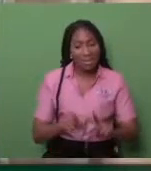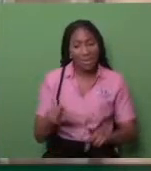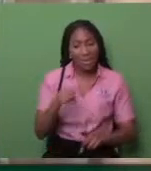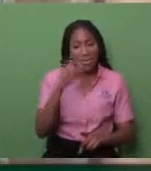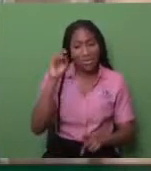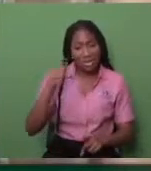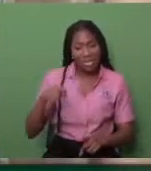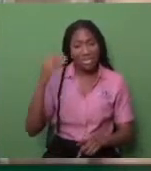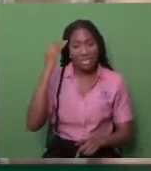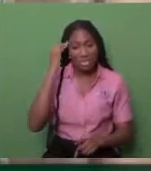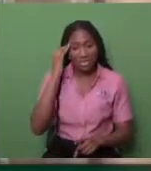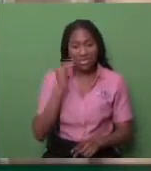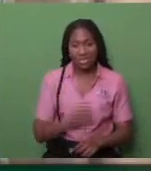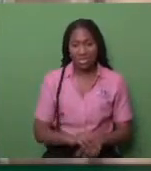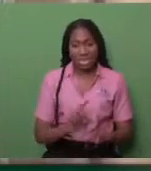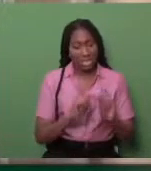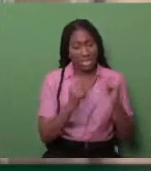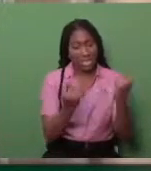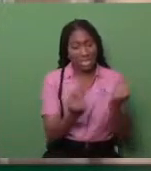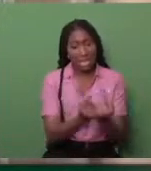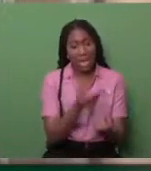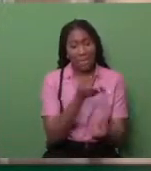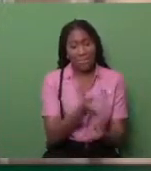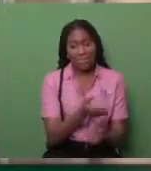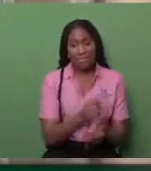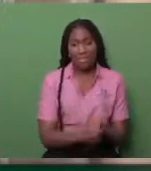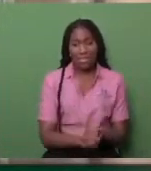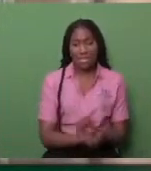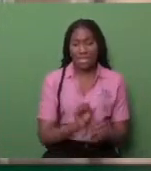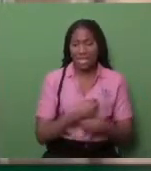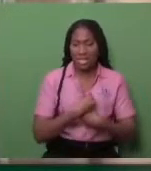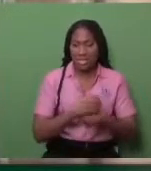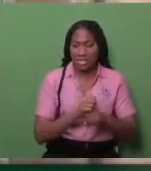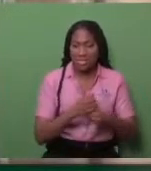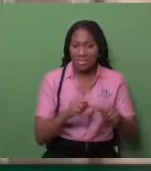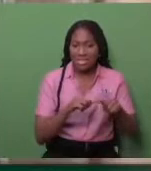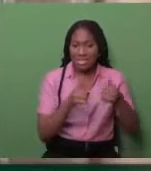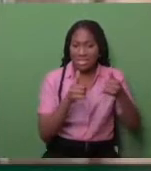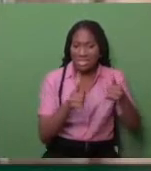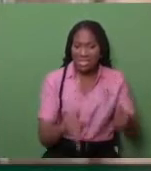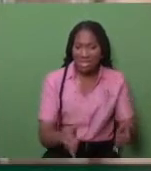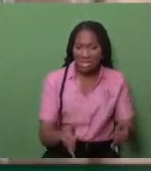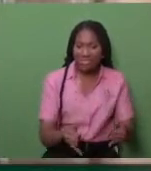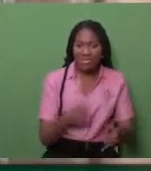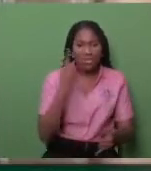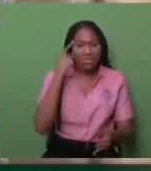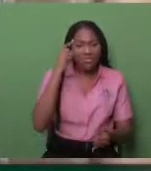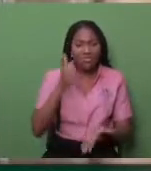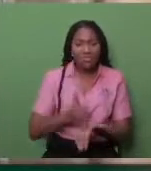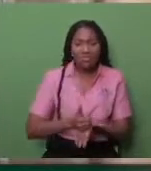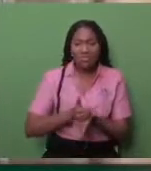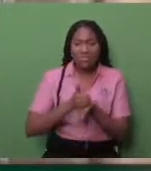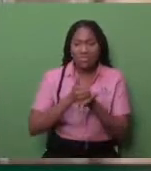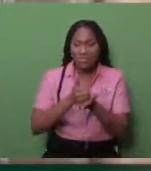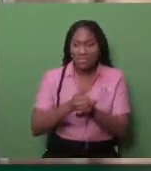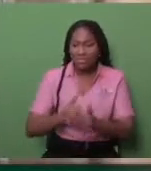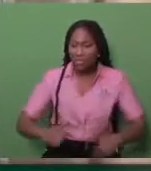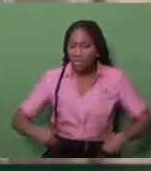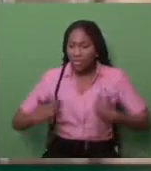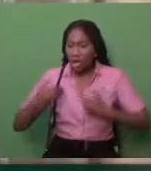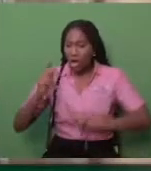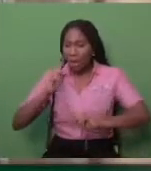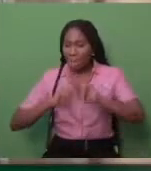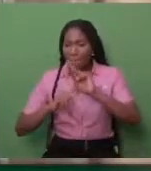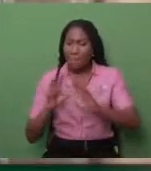and a team in Ahokata developed grow box systems, which successfully attracted dozens of youth from the community,